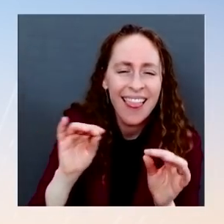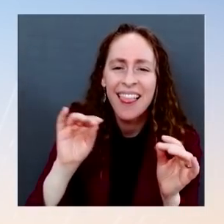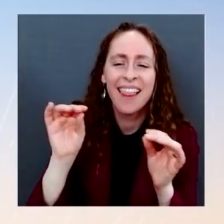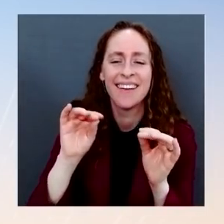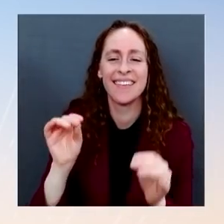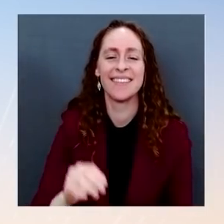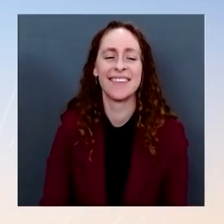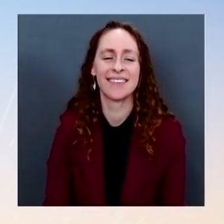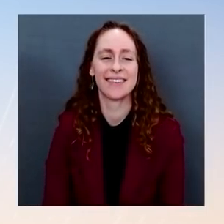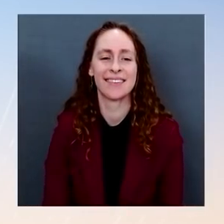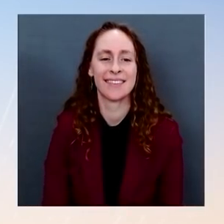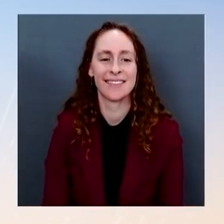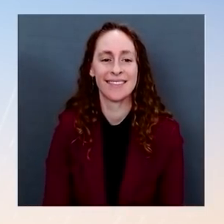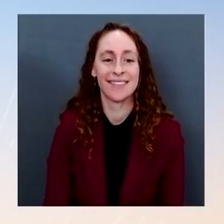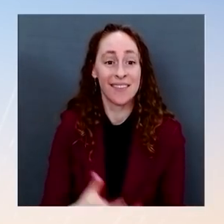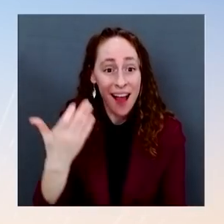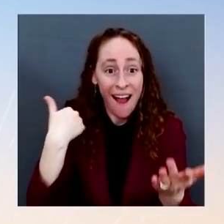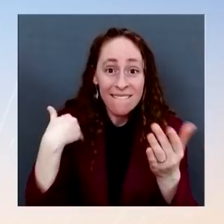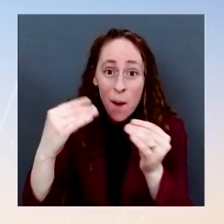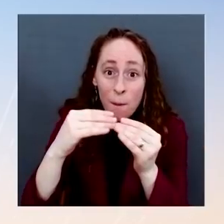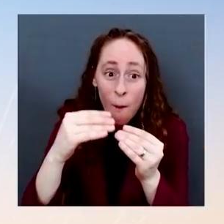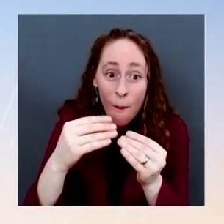Okay.